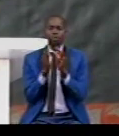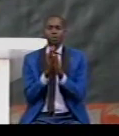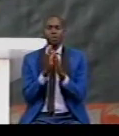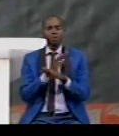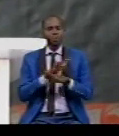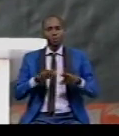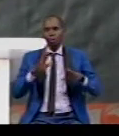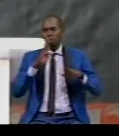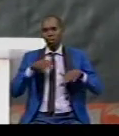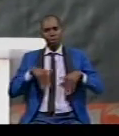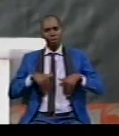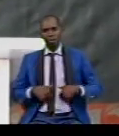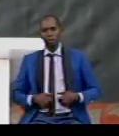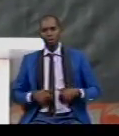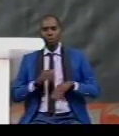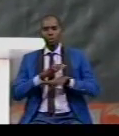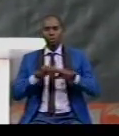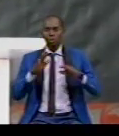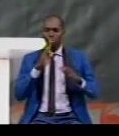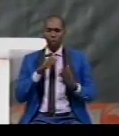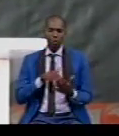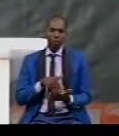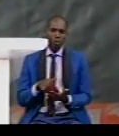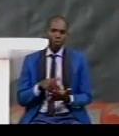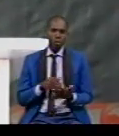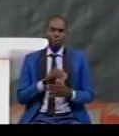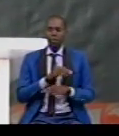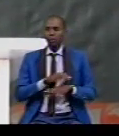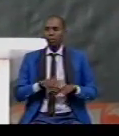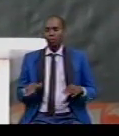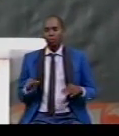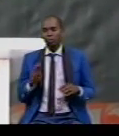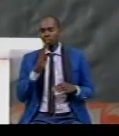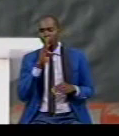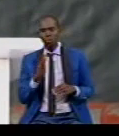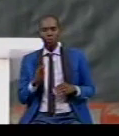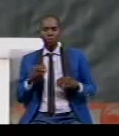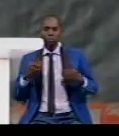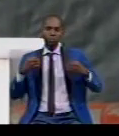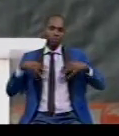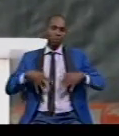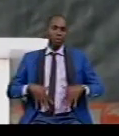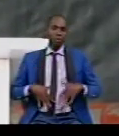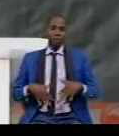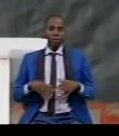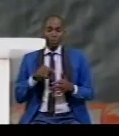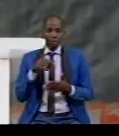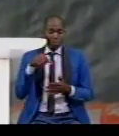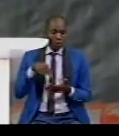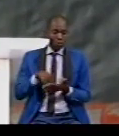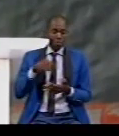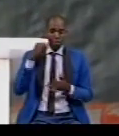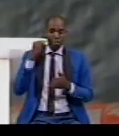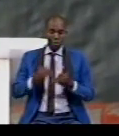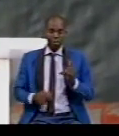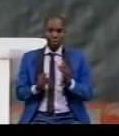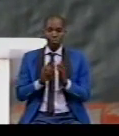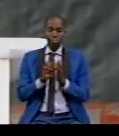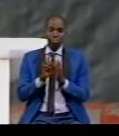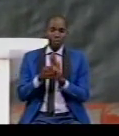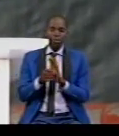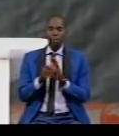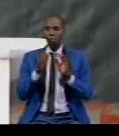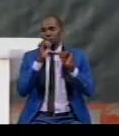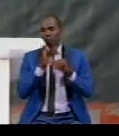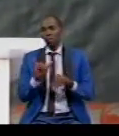and behold, don't be weak, all things don't be have become new. Last minute blessings. New life. Tell God. Here am I.